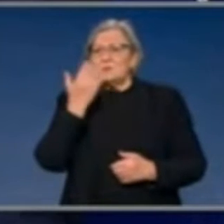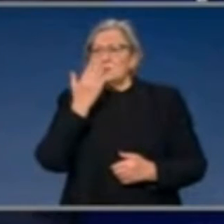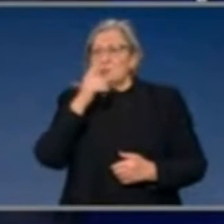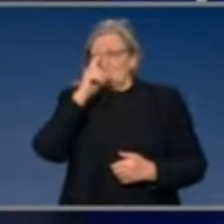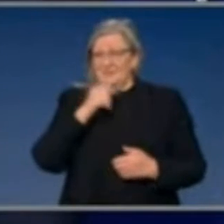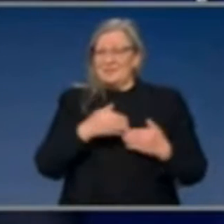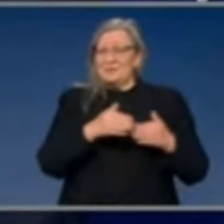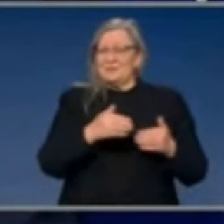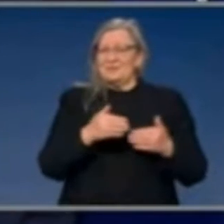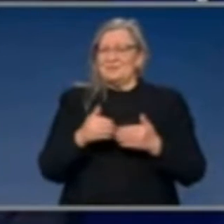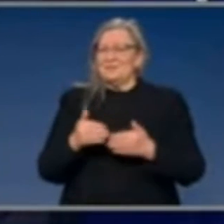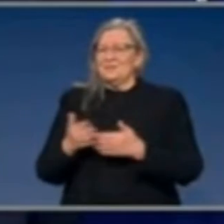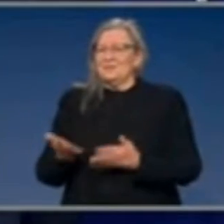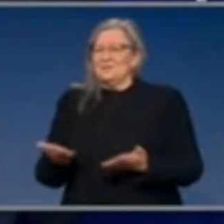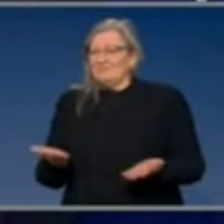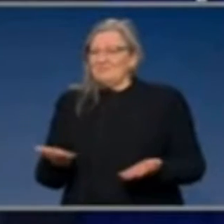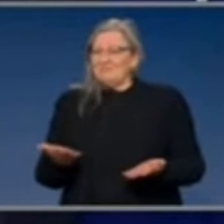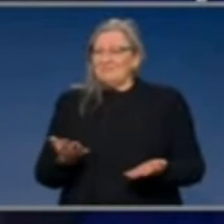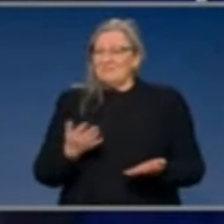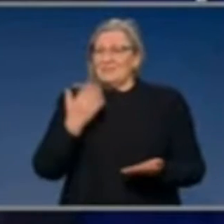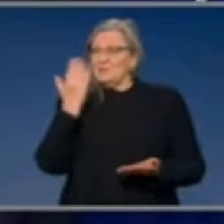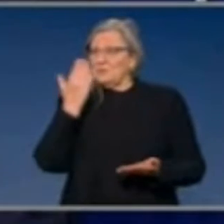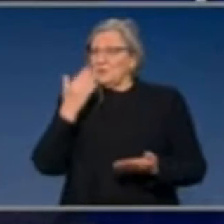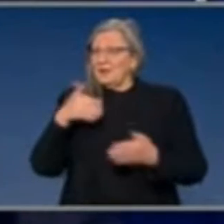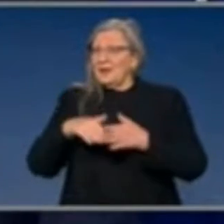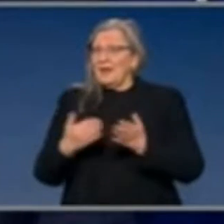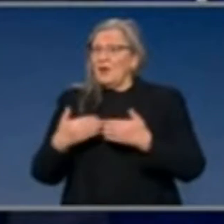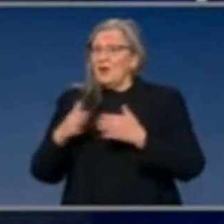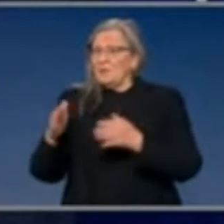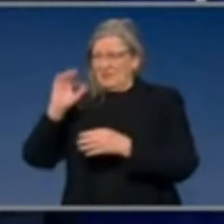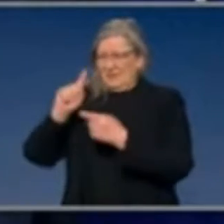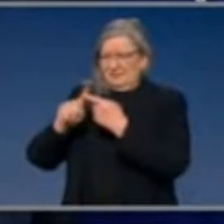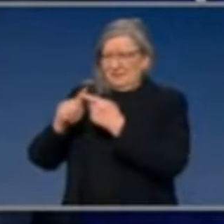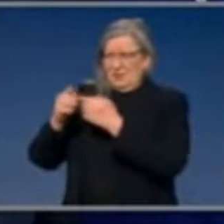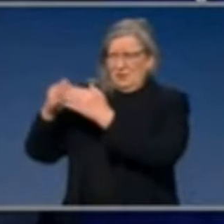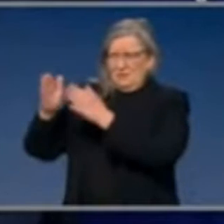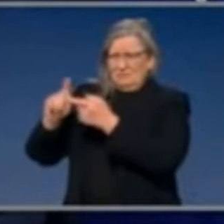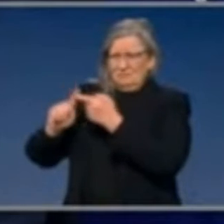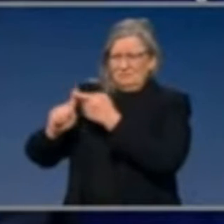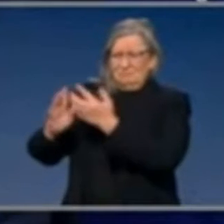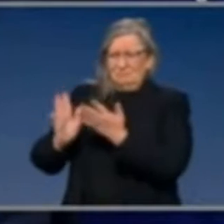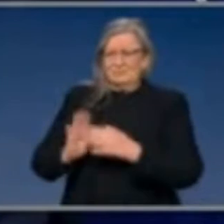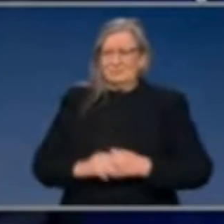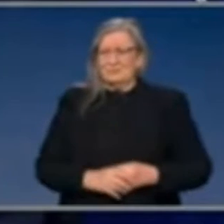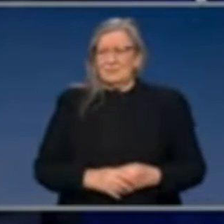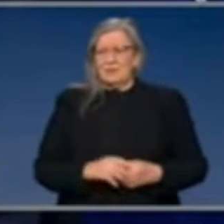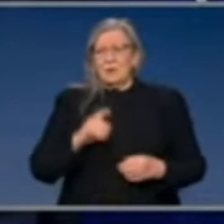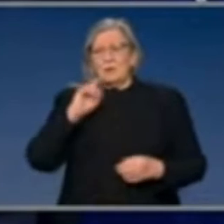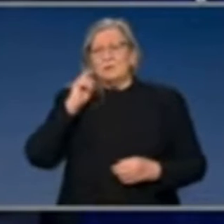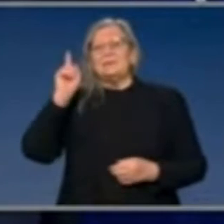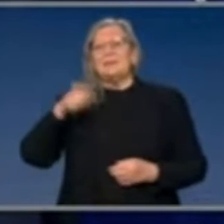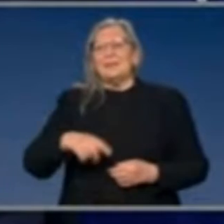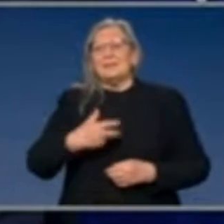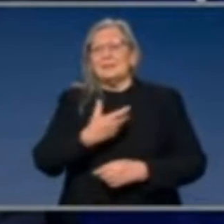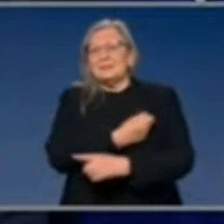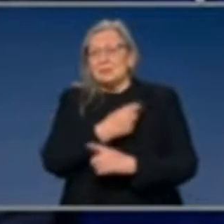those schools which are already open can stay open. Now, also note that this becomes available on the 13th of September